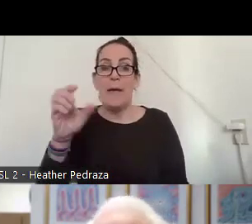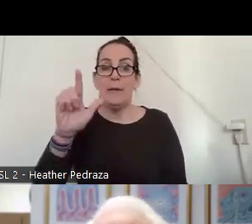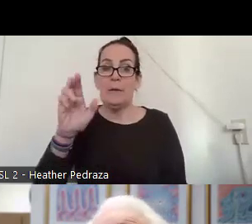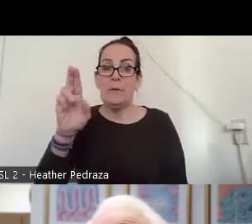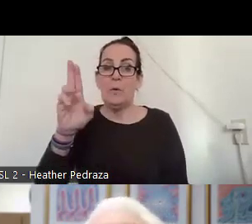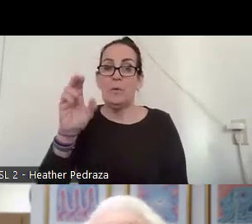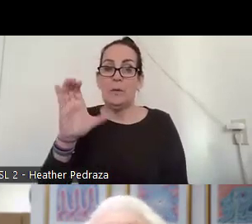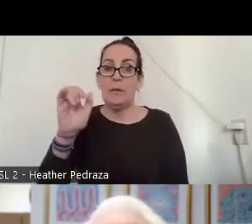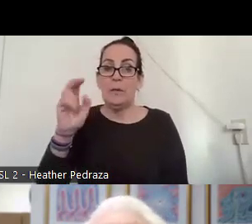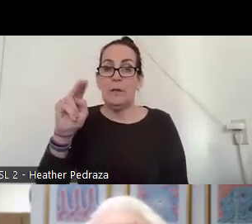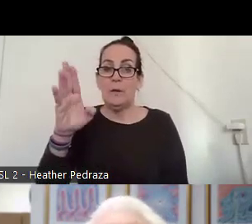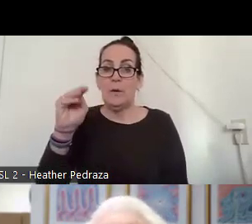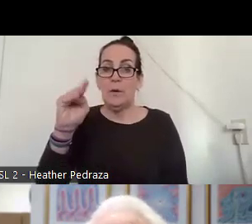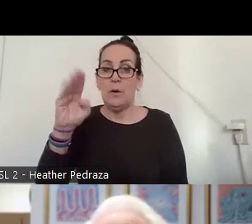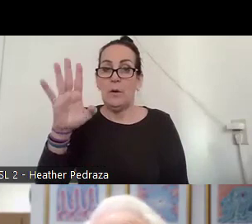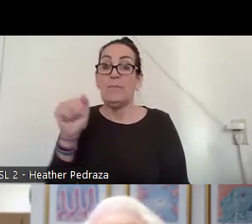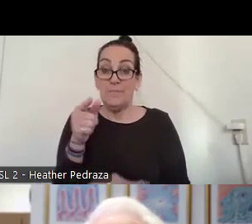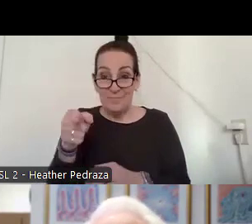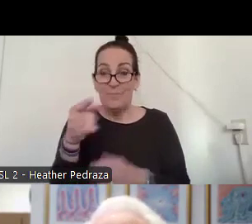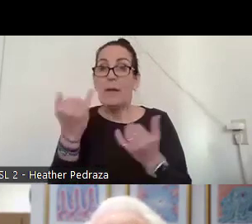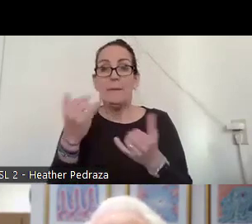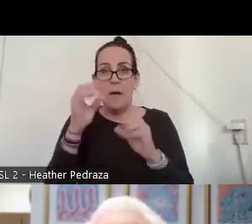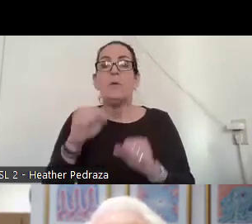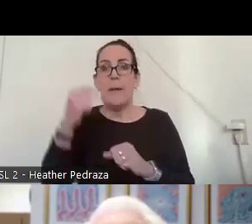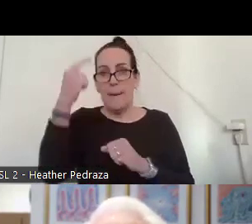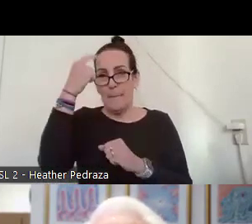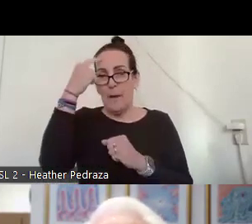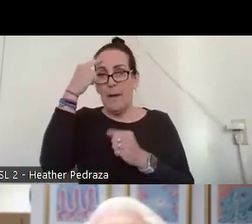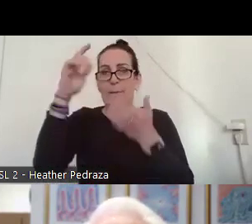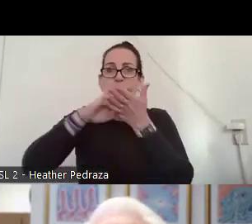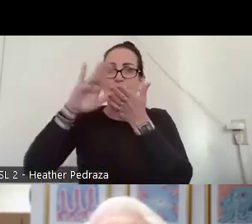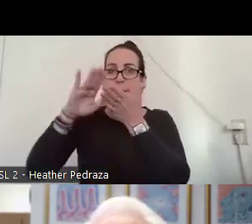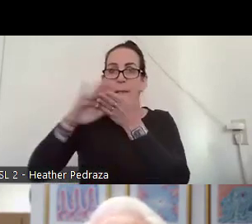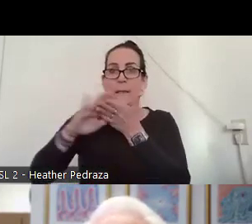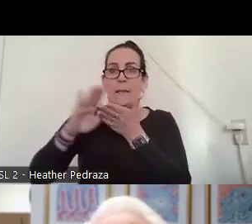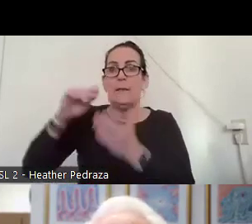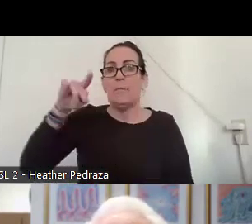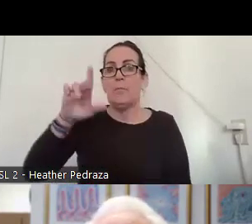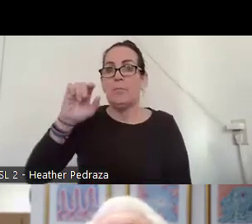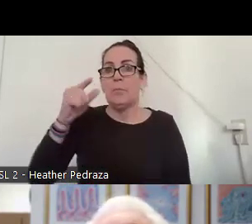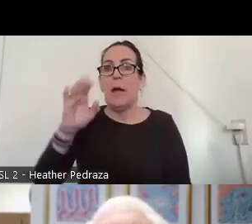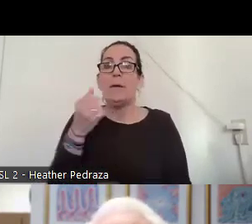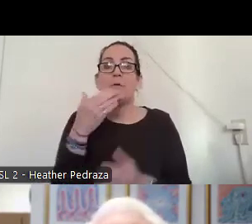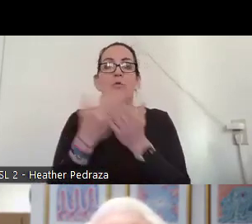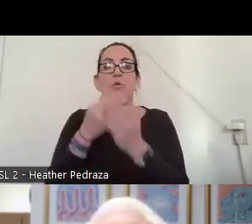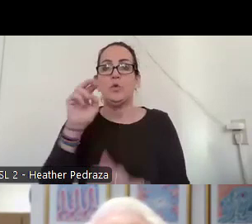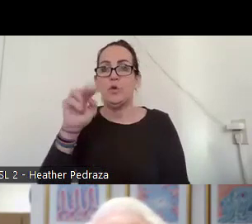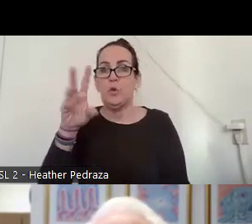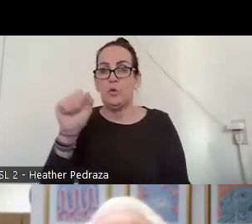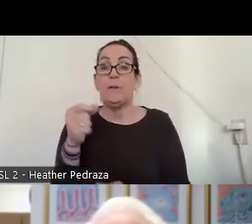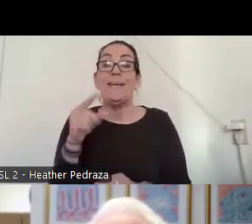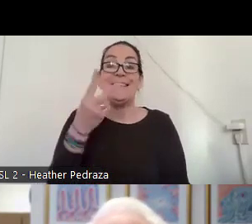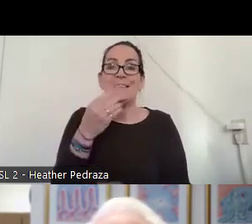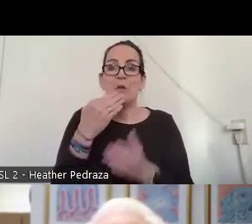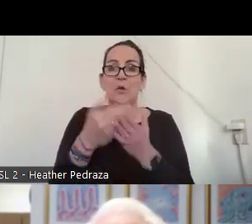to be enough? Now, the good news is it is possible to clear plaques from the brain. Very, very good news. The second good news is